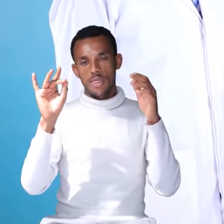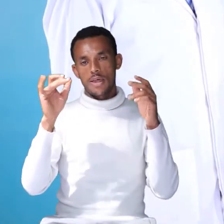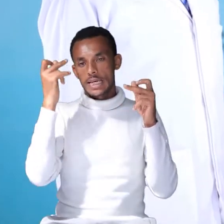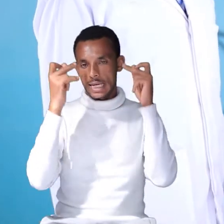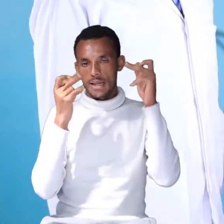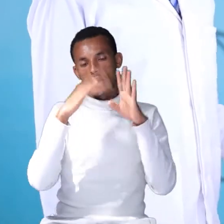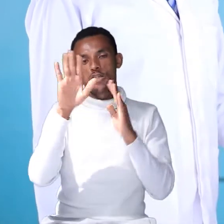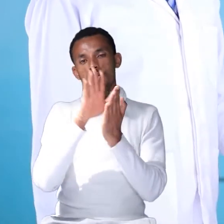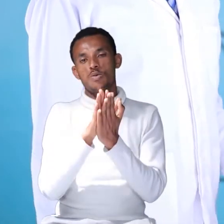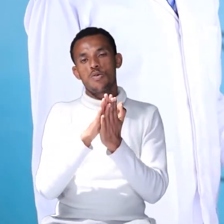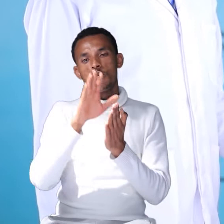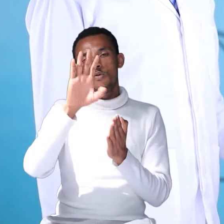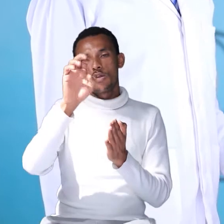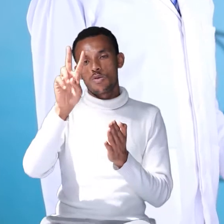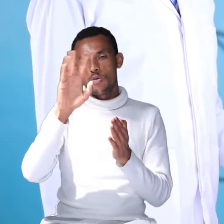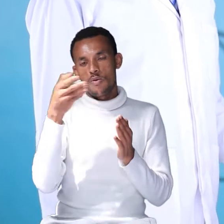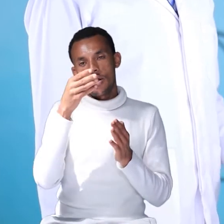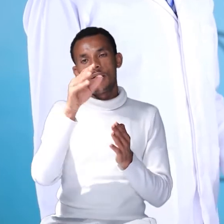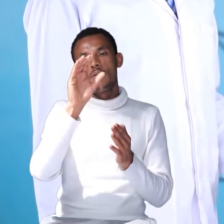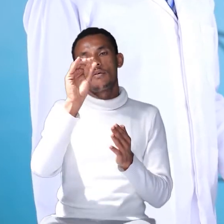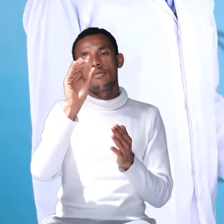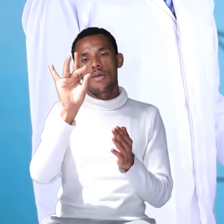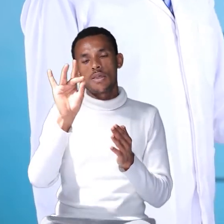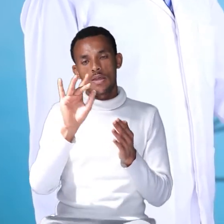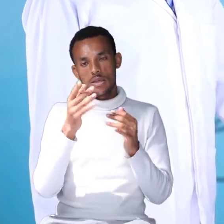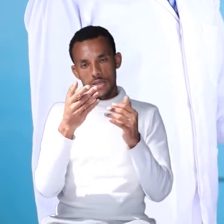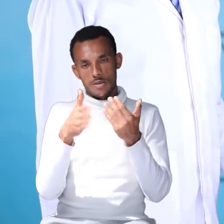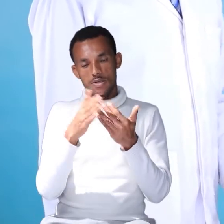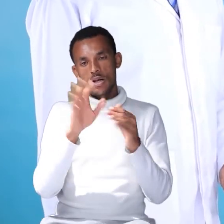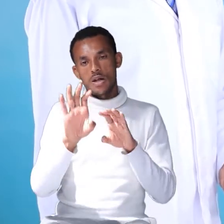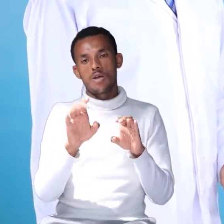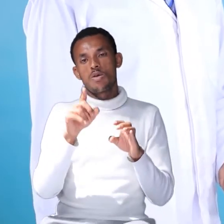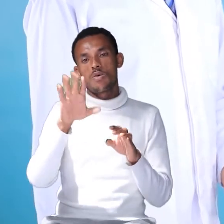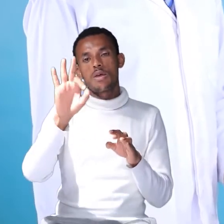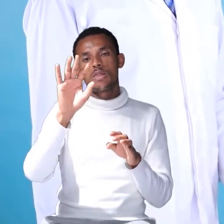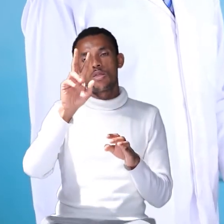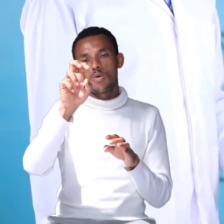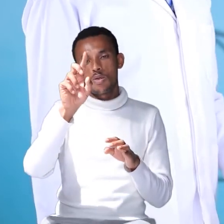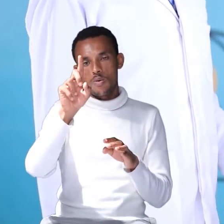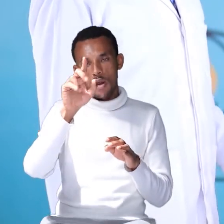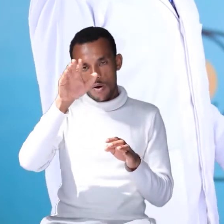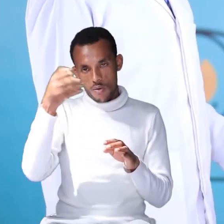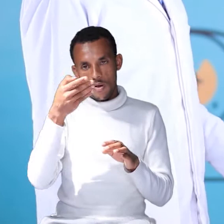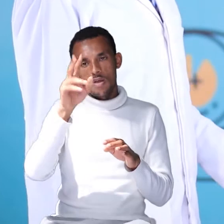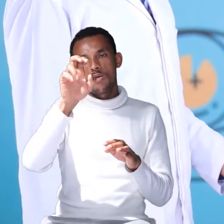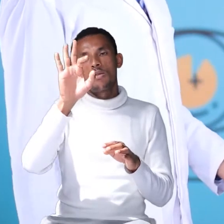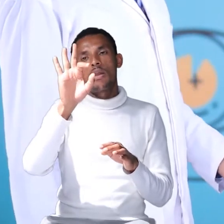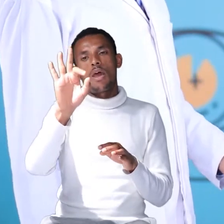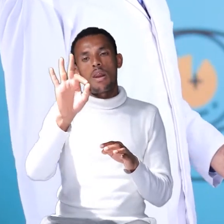to 58, it is a ratio. When it is expressed in simplest form, you will have 21 to 29 it will